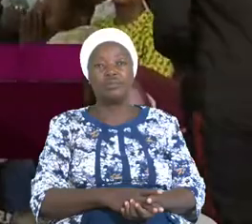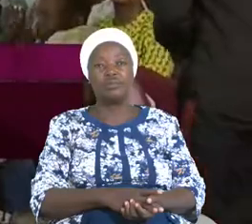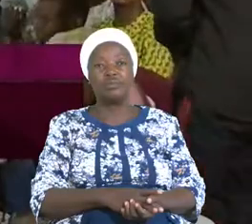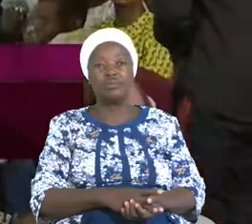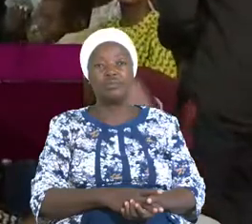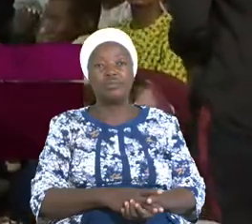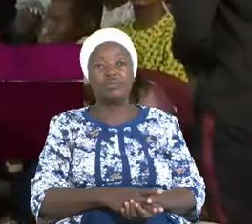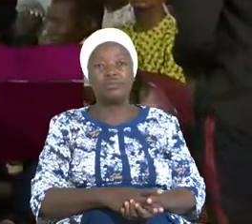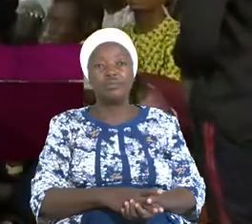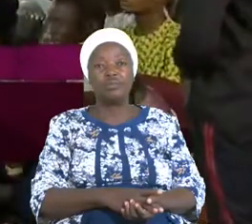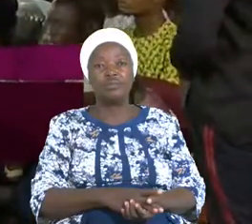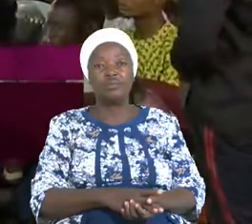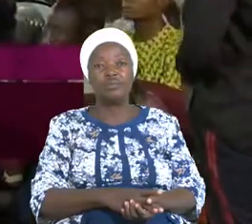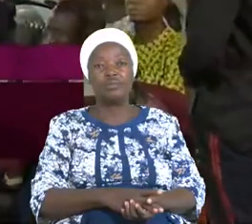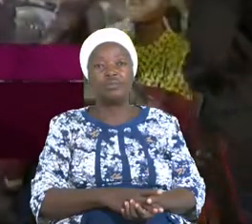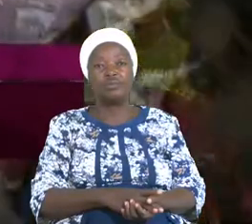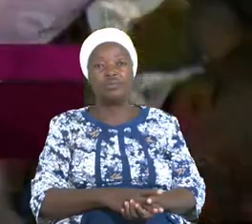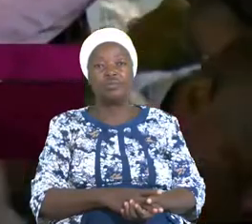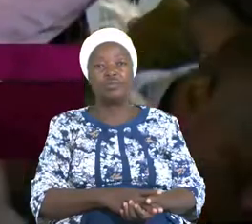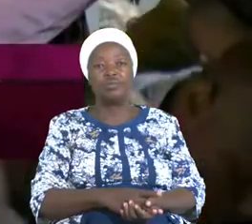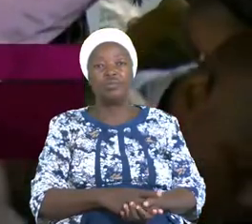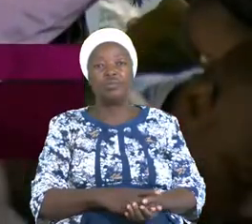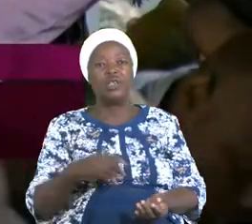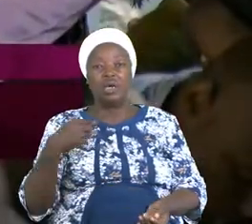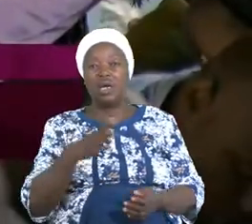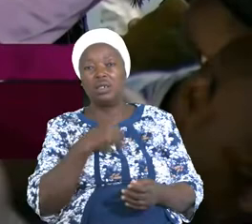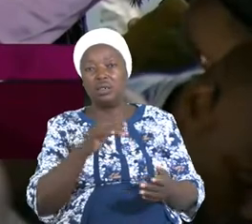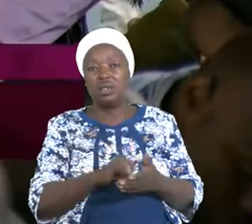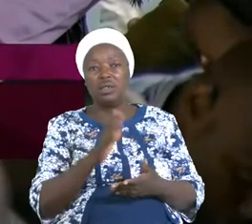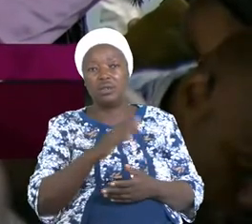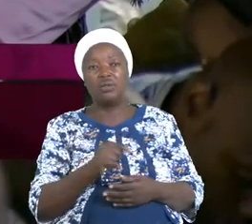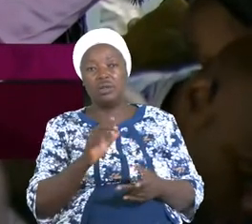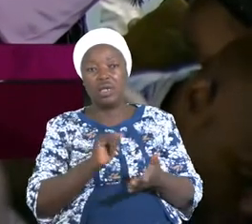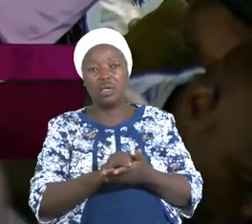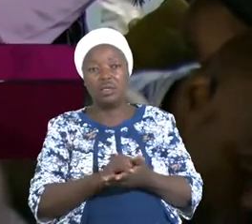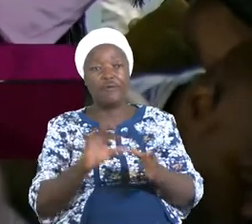who will don't take them to where they are to be taken to after the meeting.